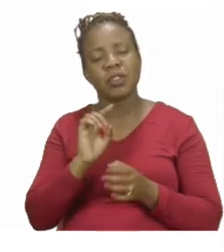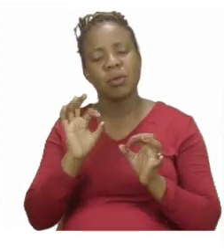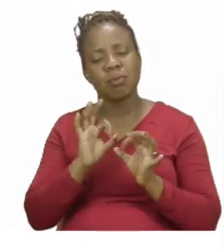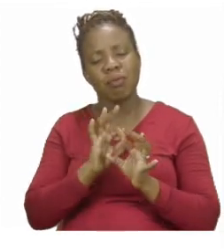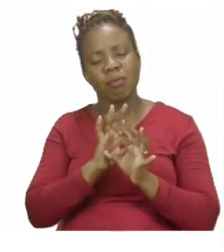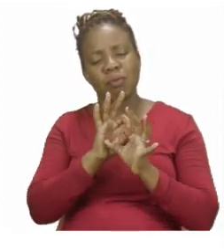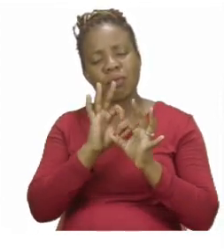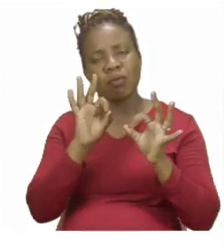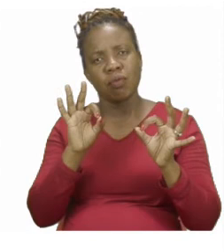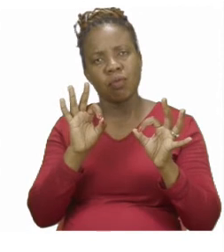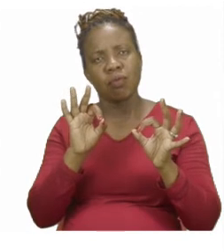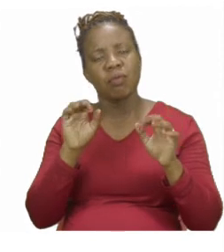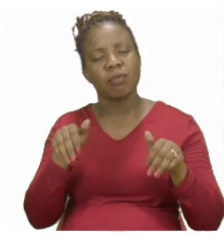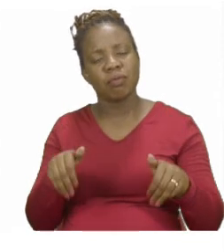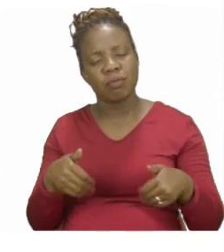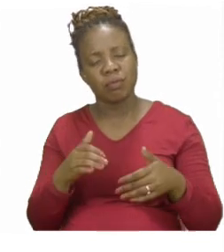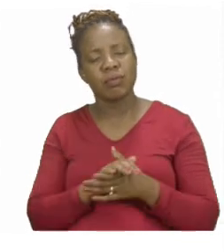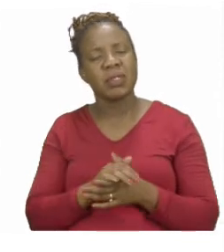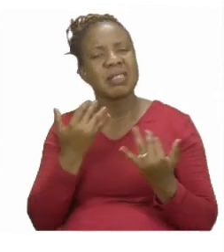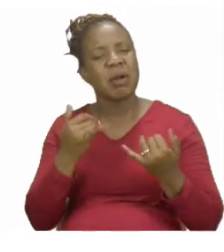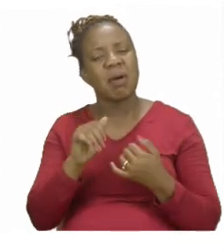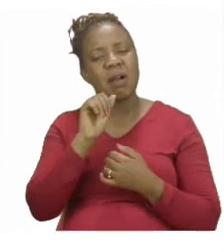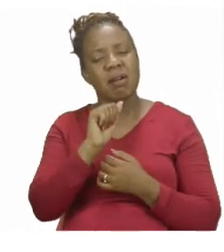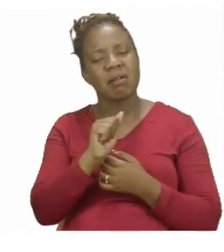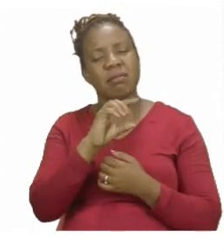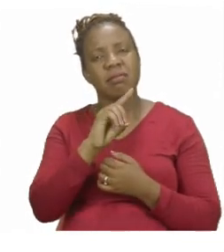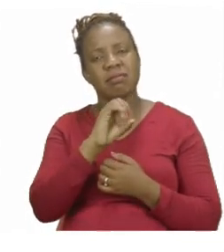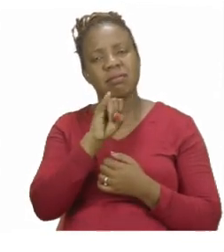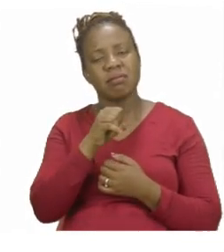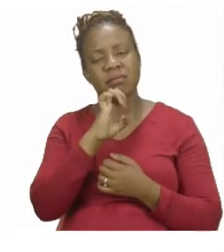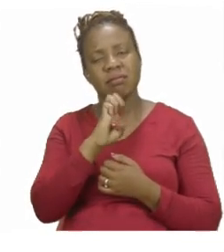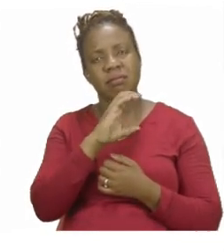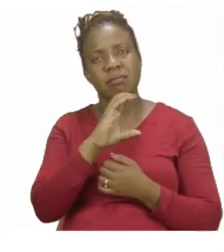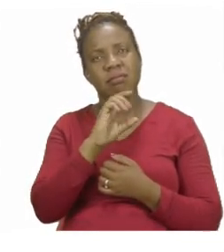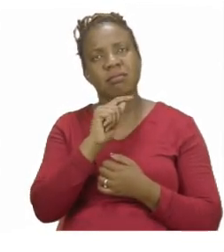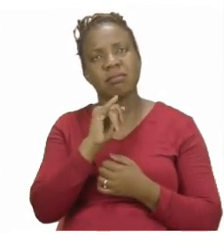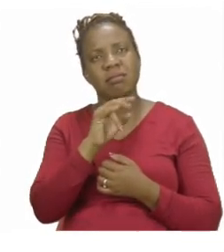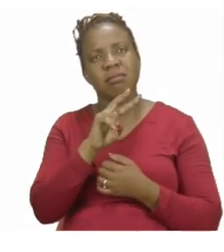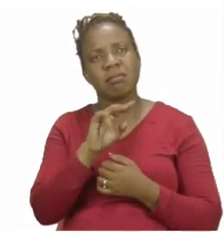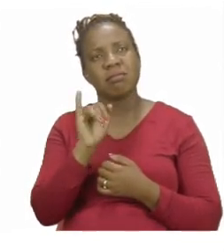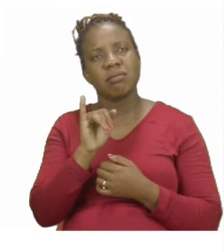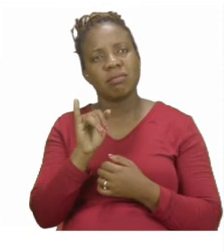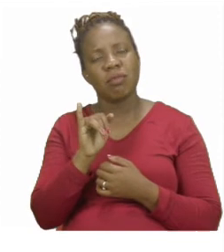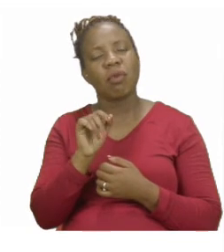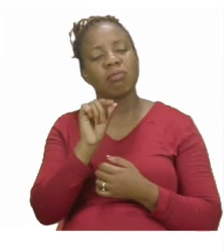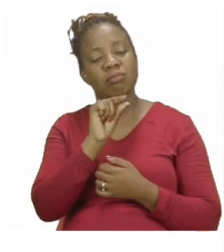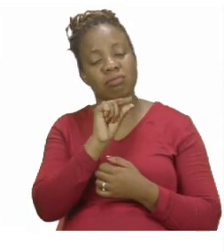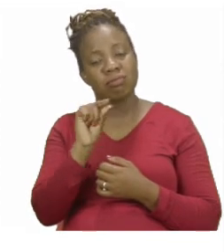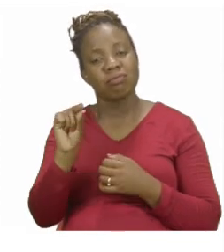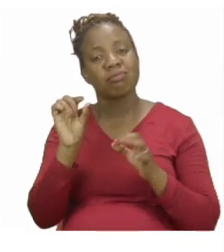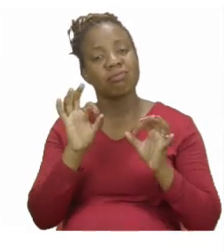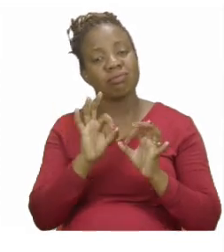adjective will be the word beautiful. That's right. Now remember once